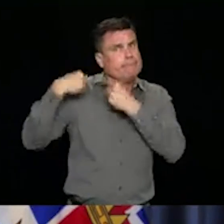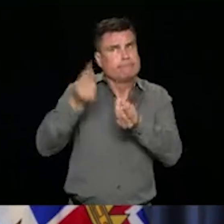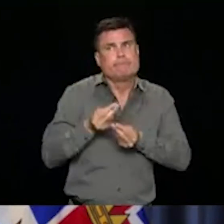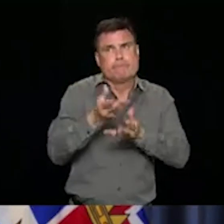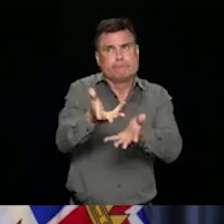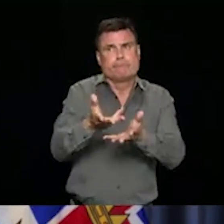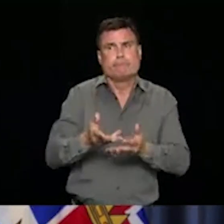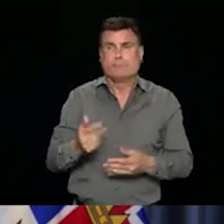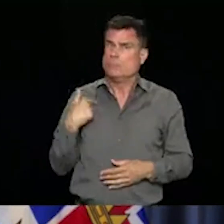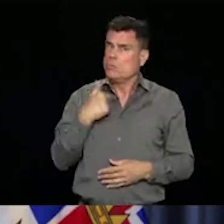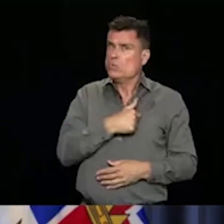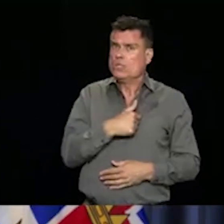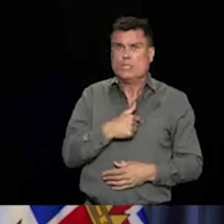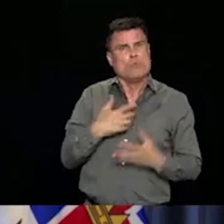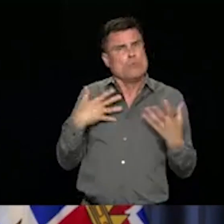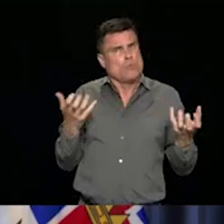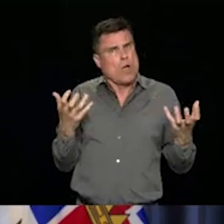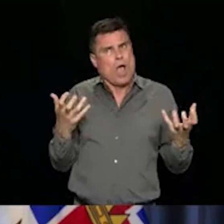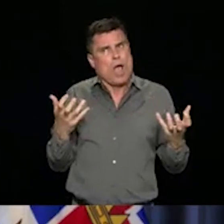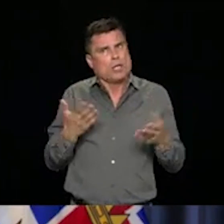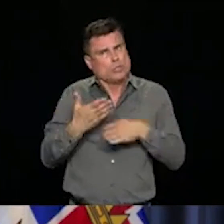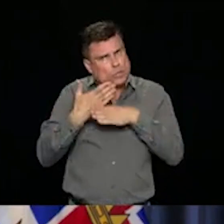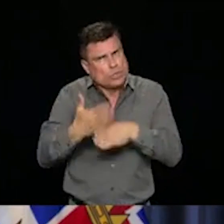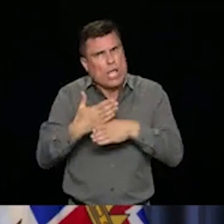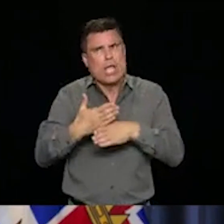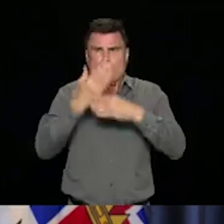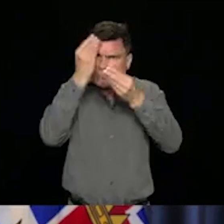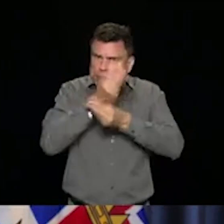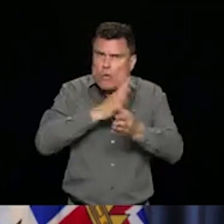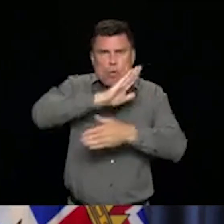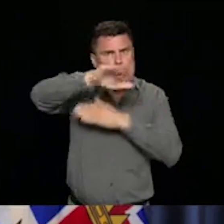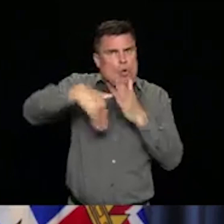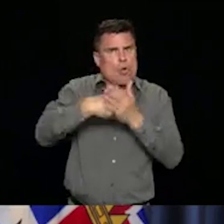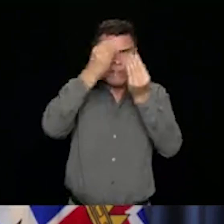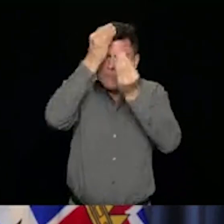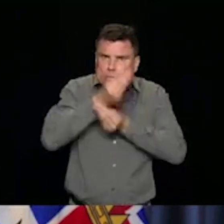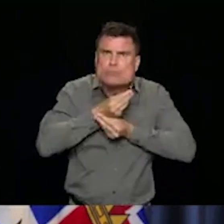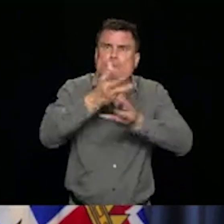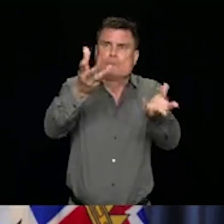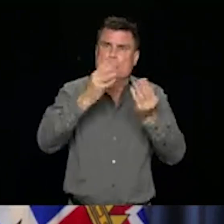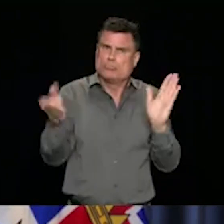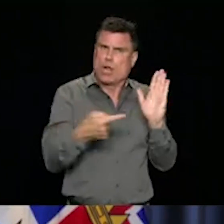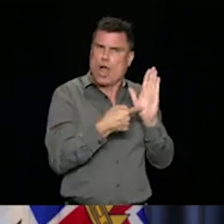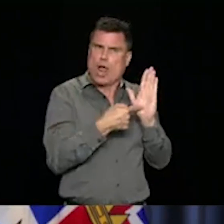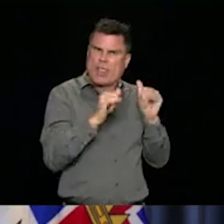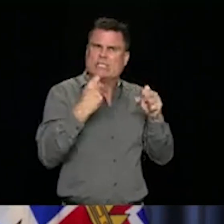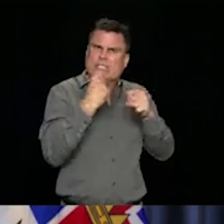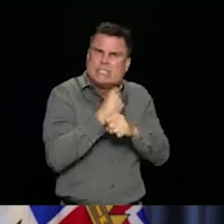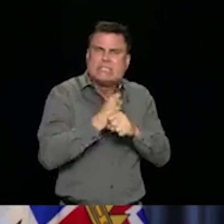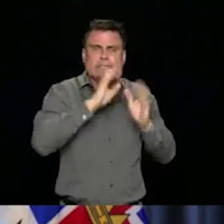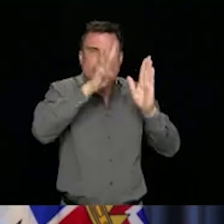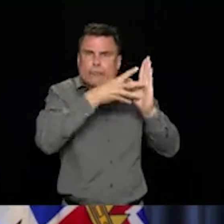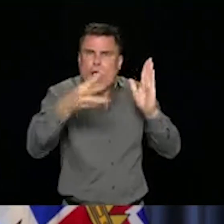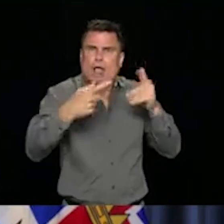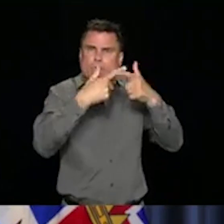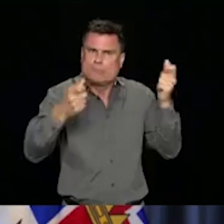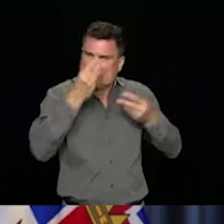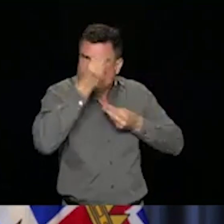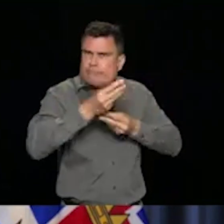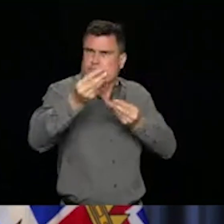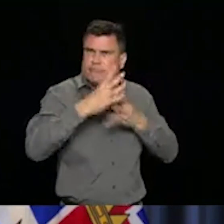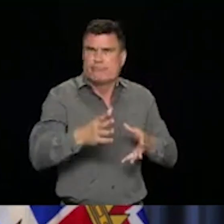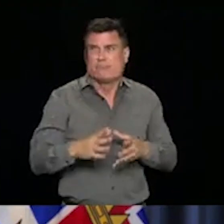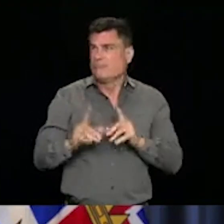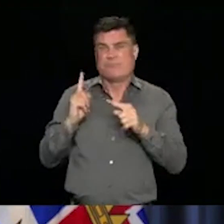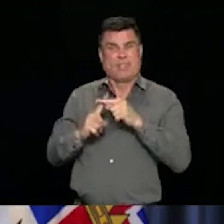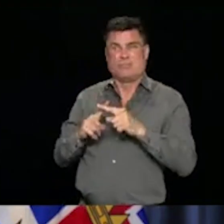BC see what we see. That's why there's been 18 weeks since I think our first briefing, which should become